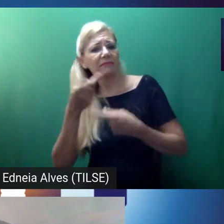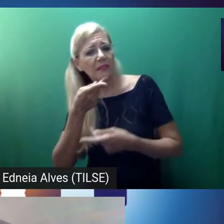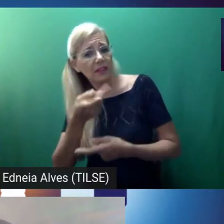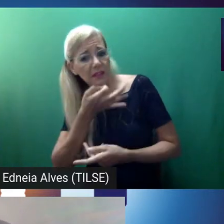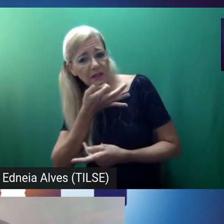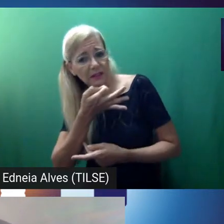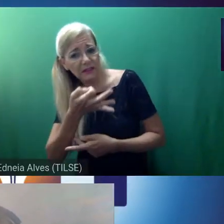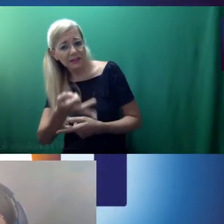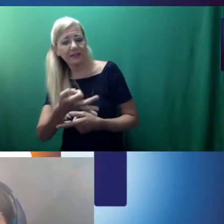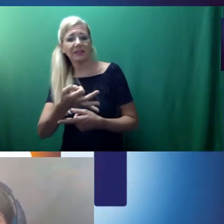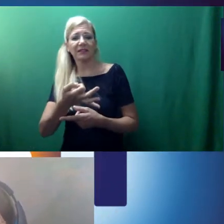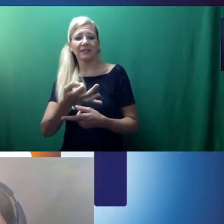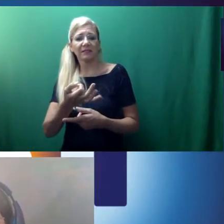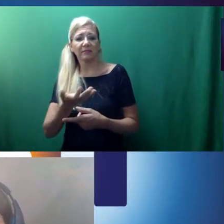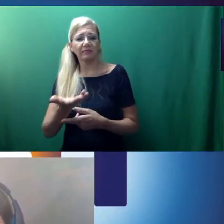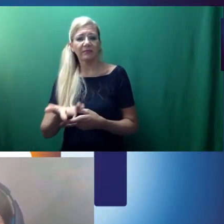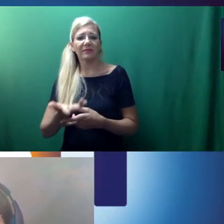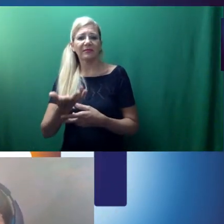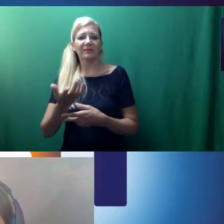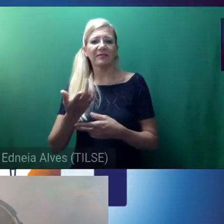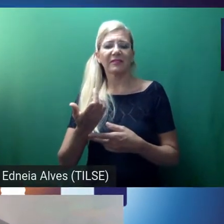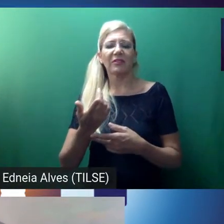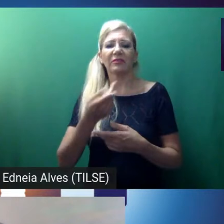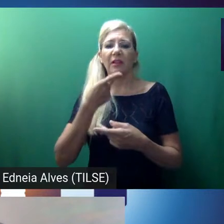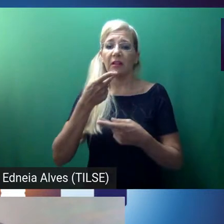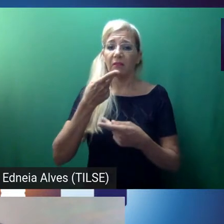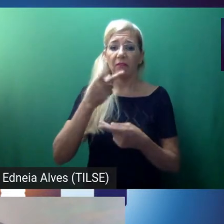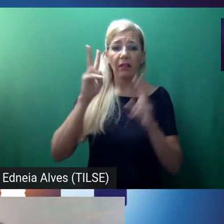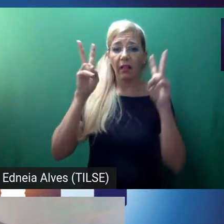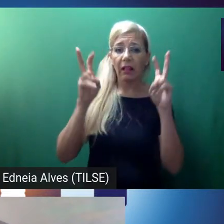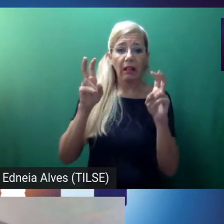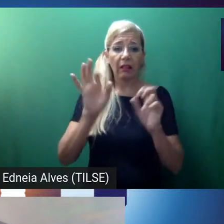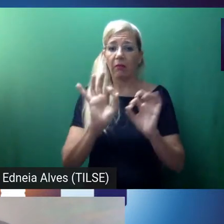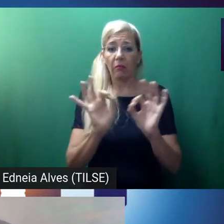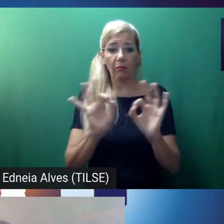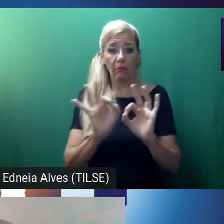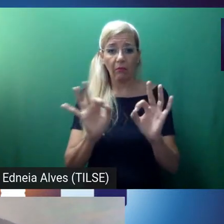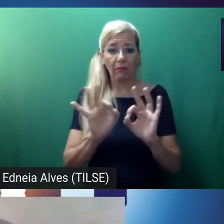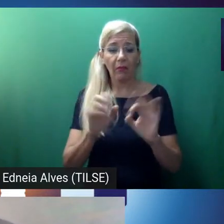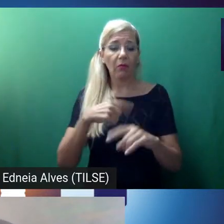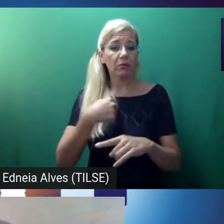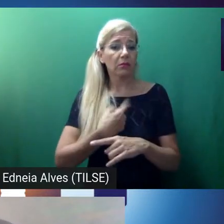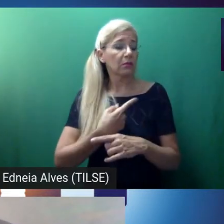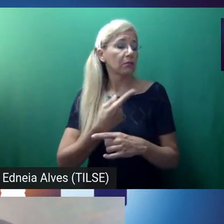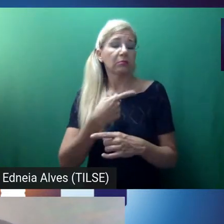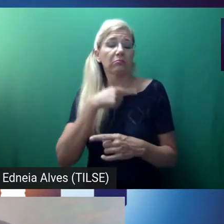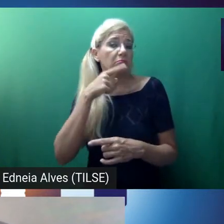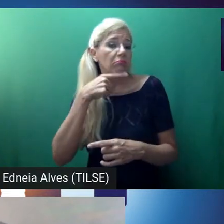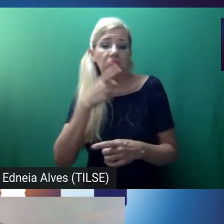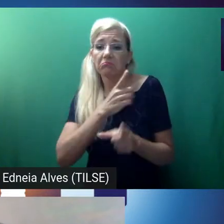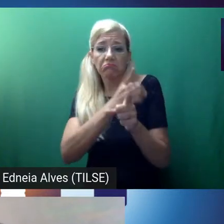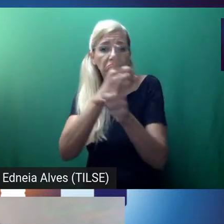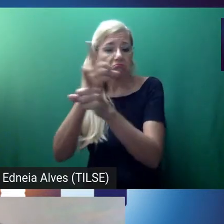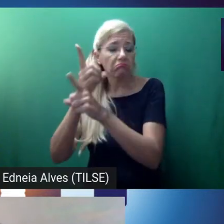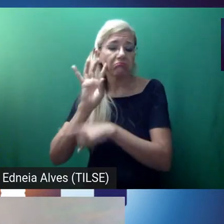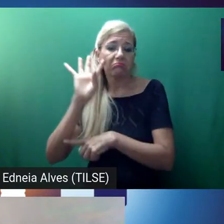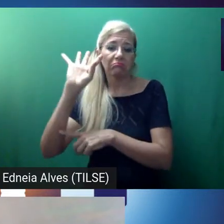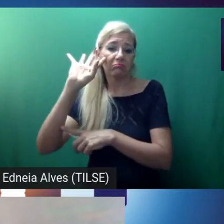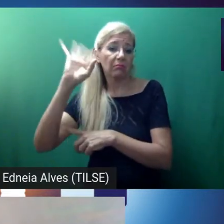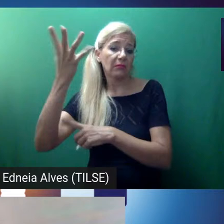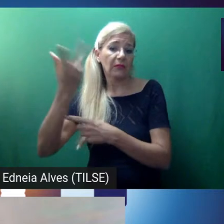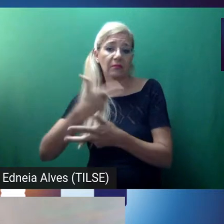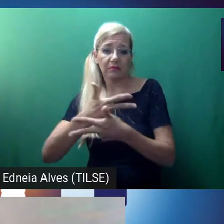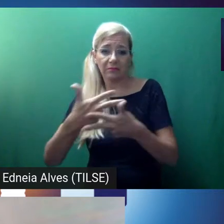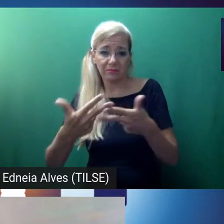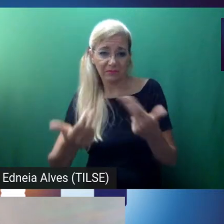people tolerate. And then if we don't talk about it as racism, we cannot find solutions to fight it.